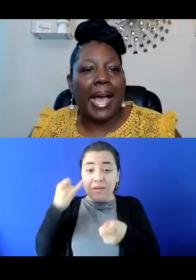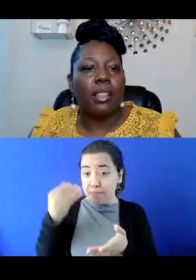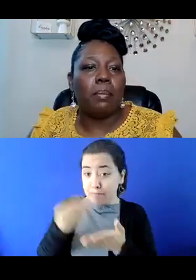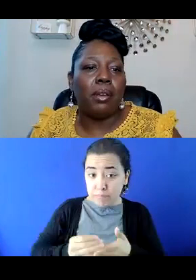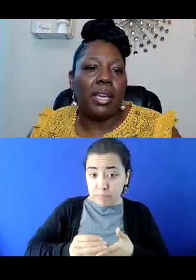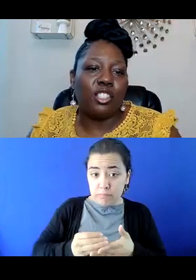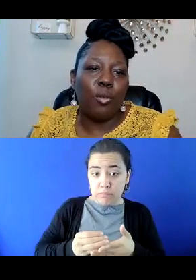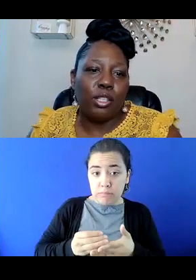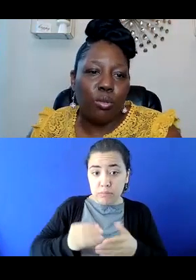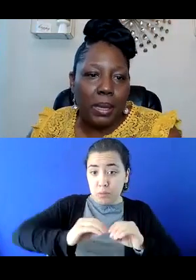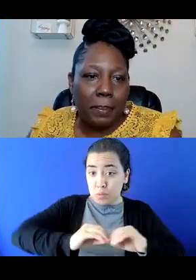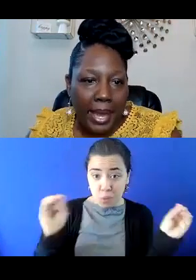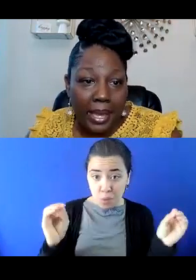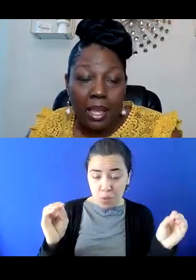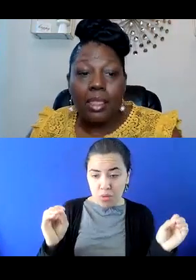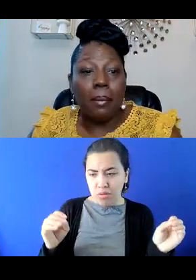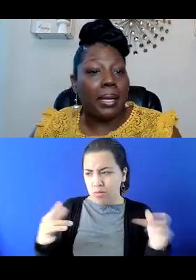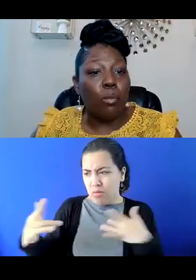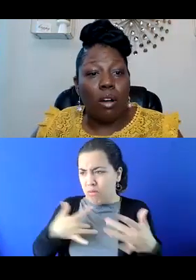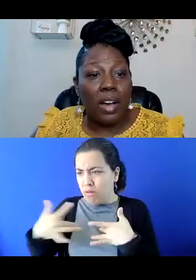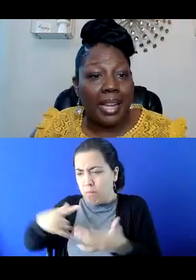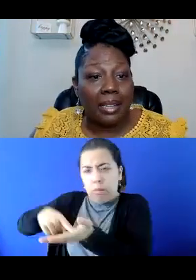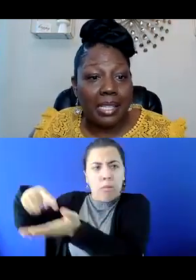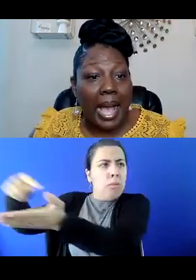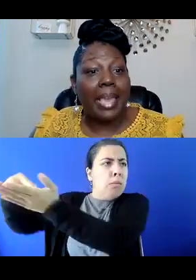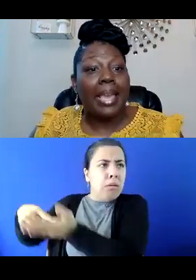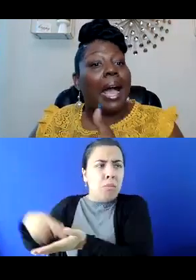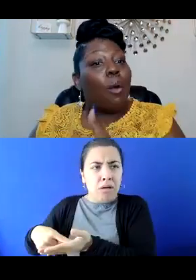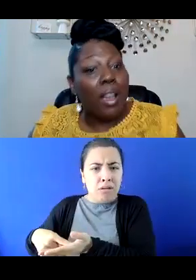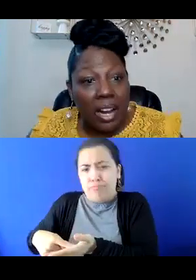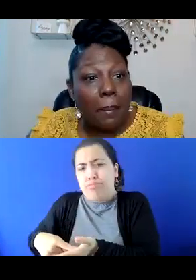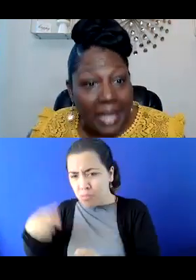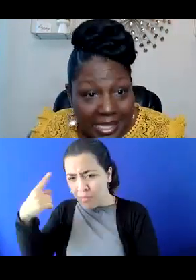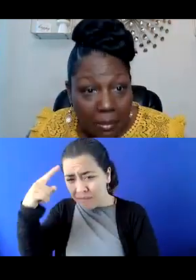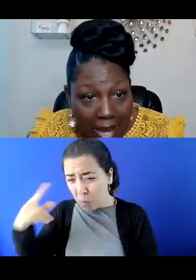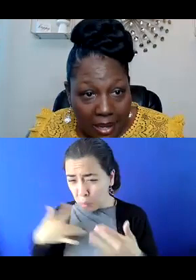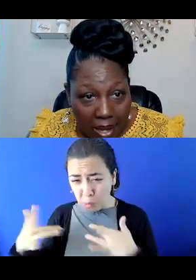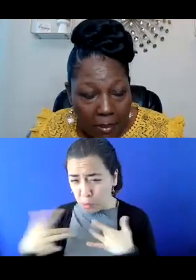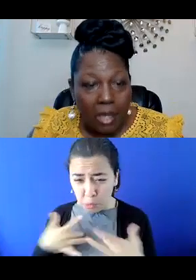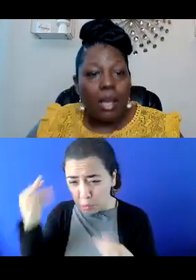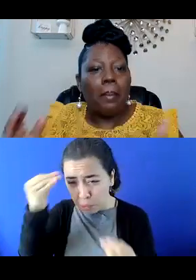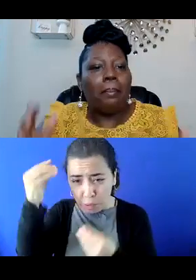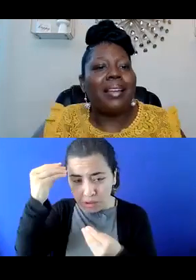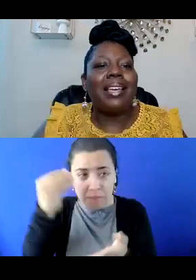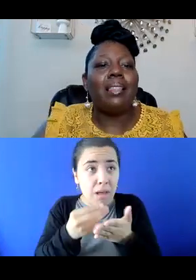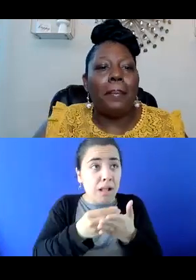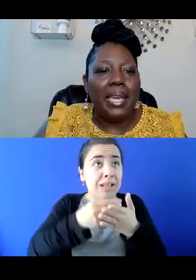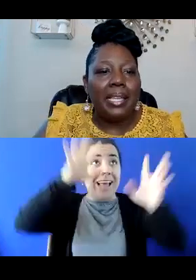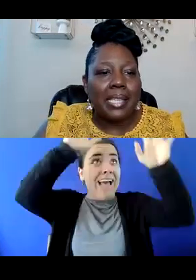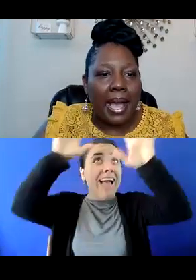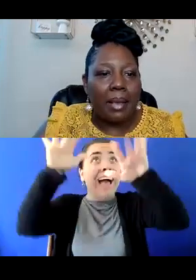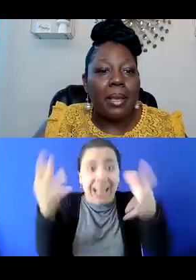about how the bill is going to be paid. The money won't fall out the sky. However, a blessing might come. But in